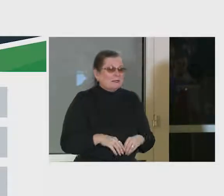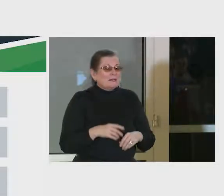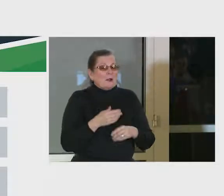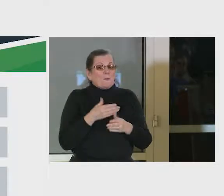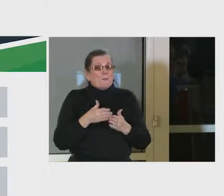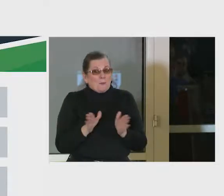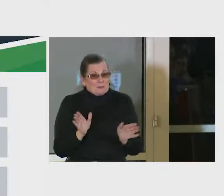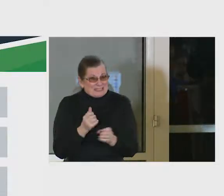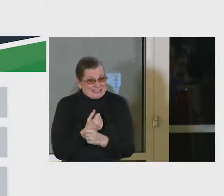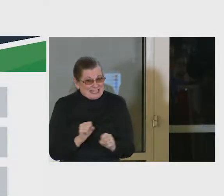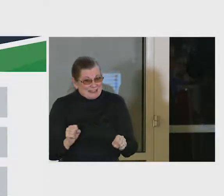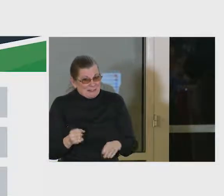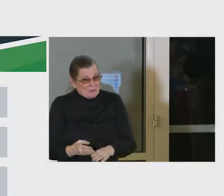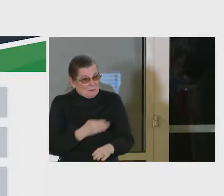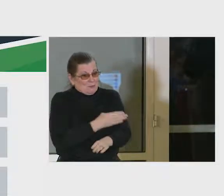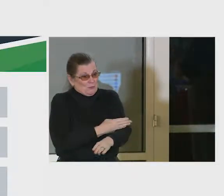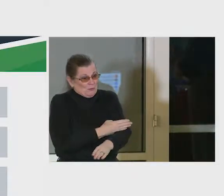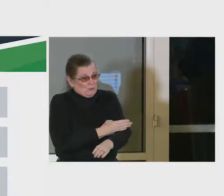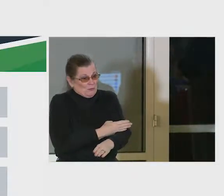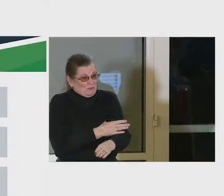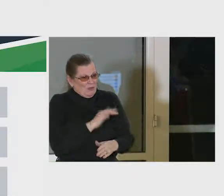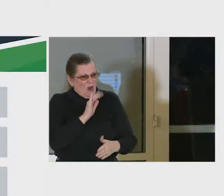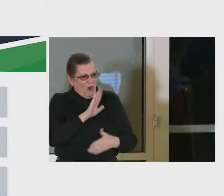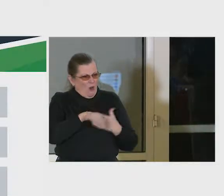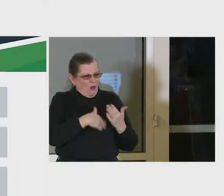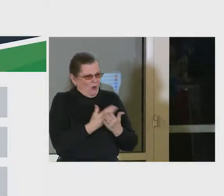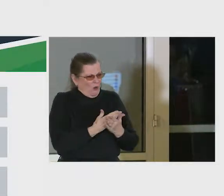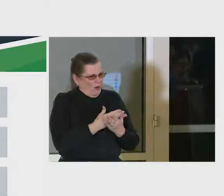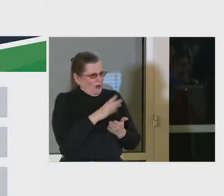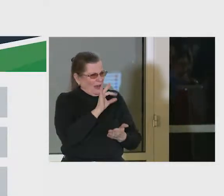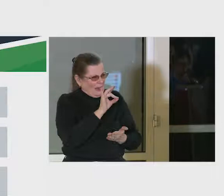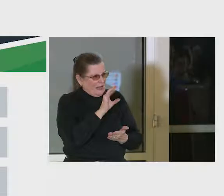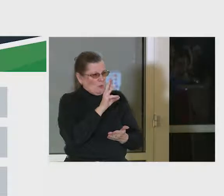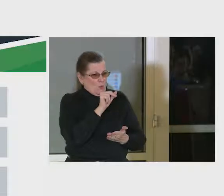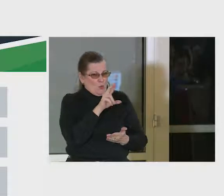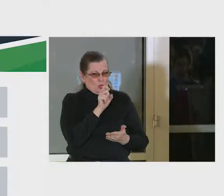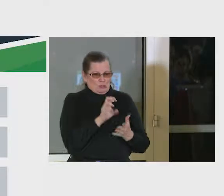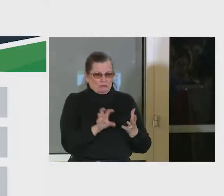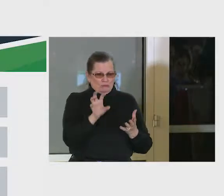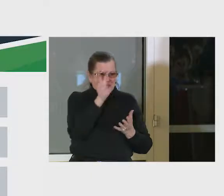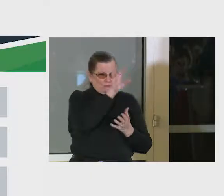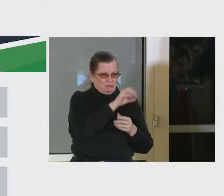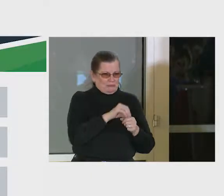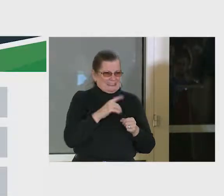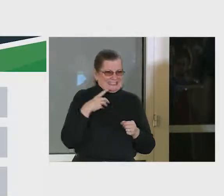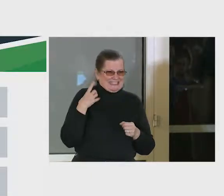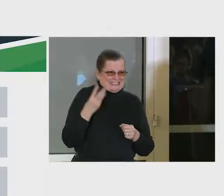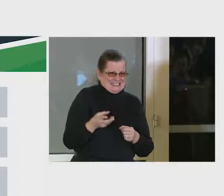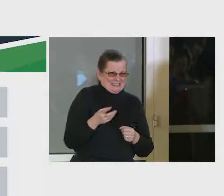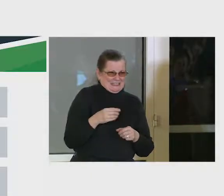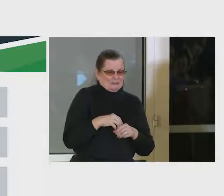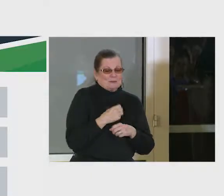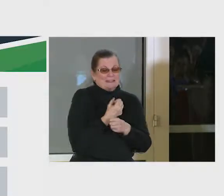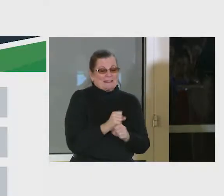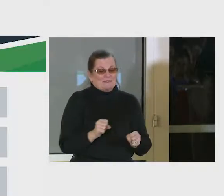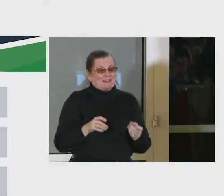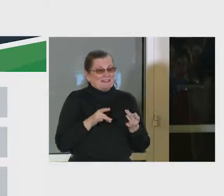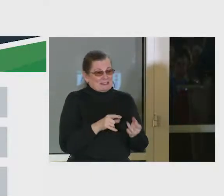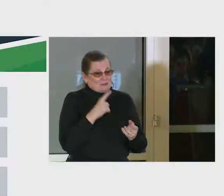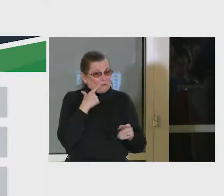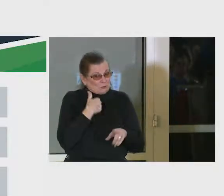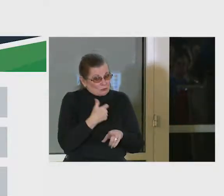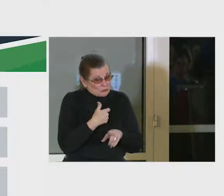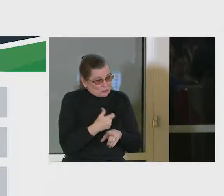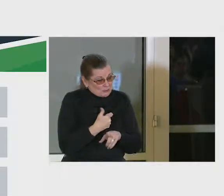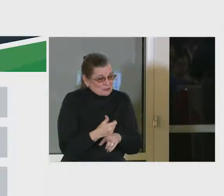community in the district, providing safe and efficient transportation, ensuring that there's access to jobs and economic